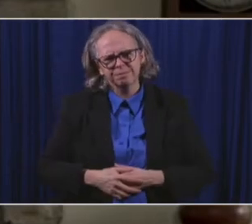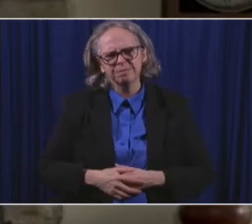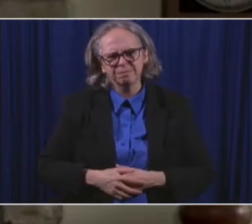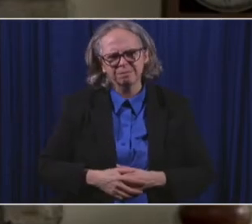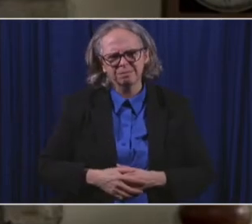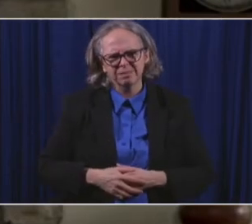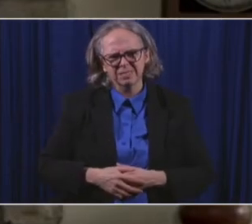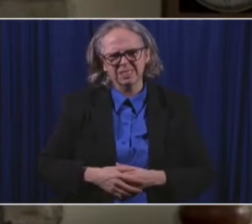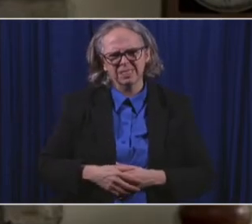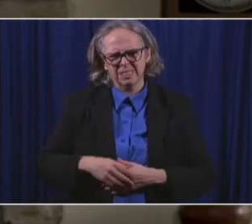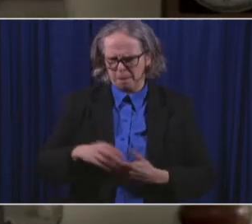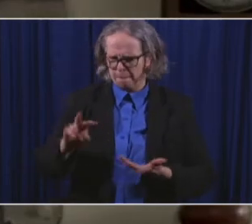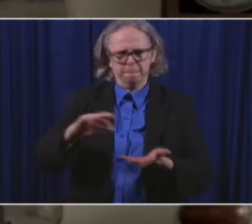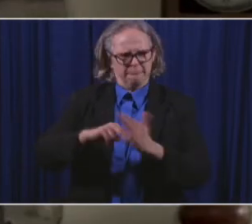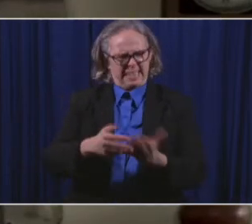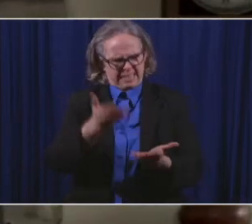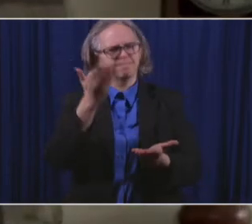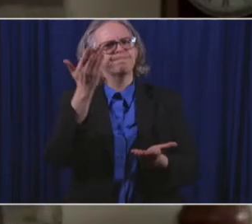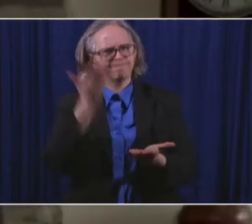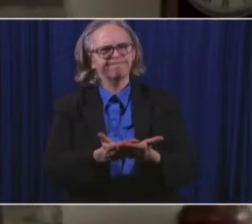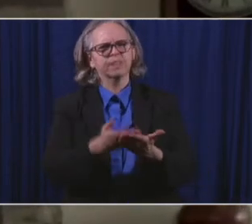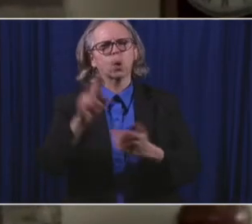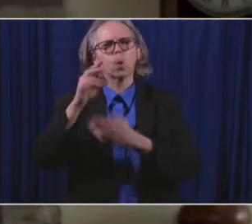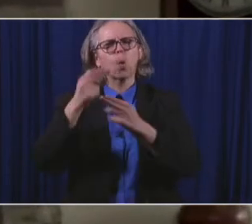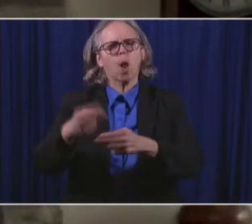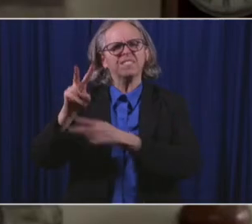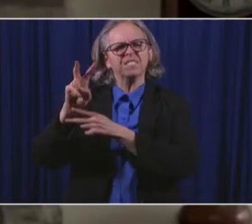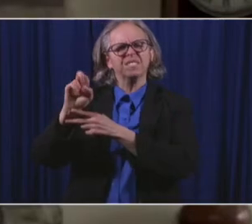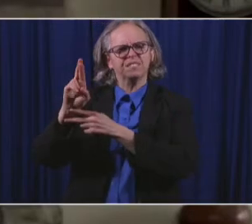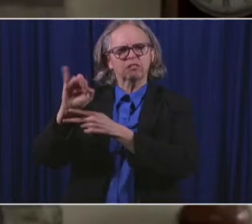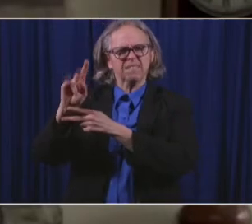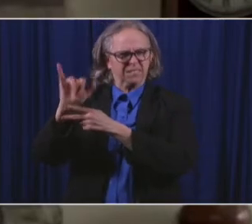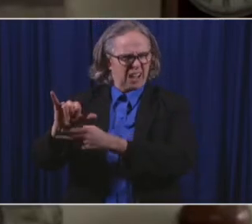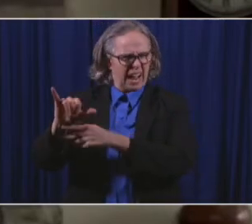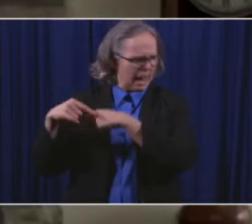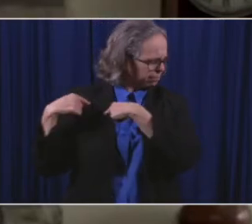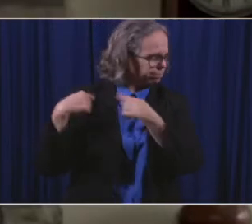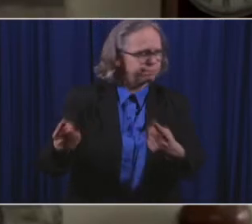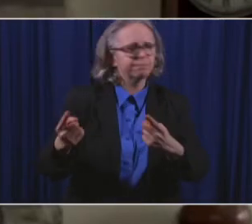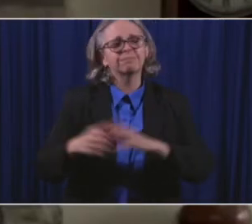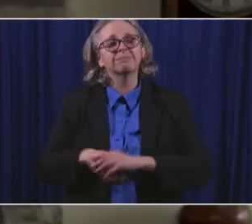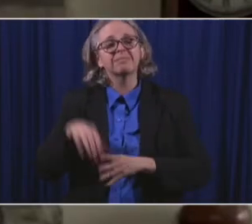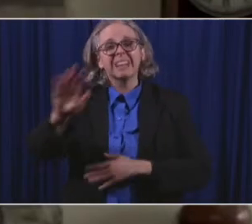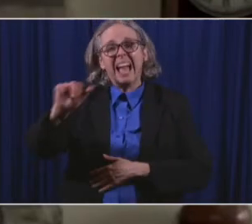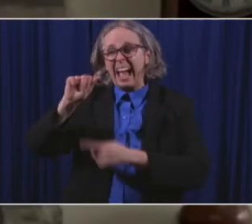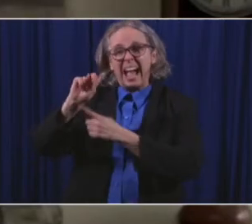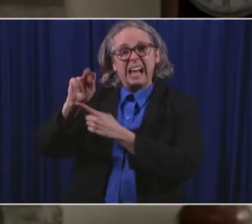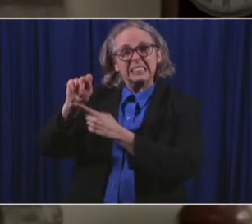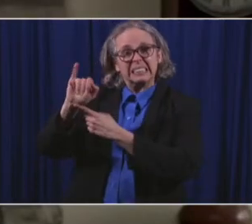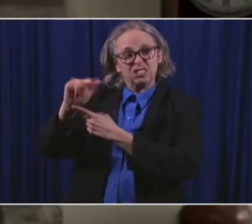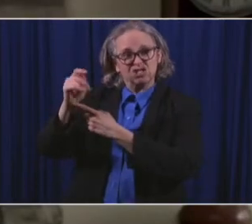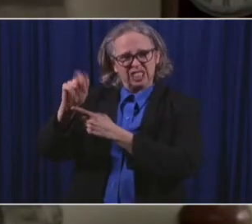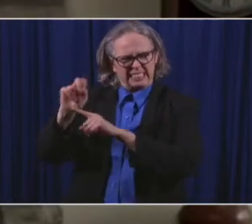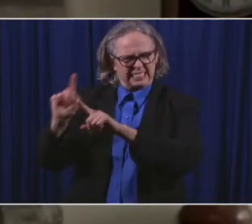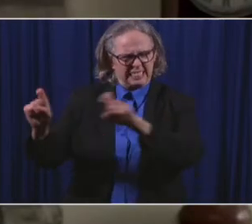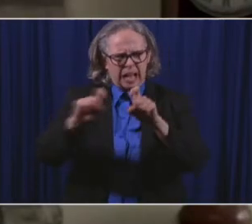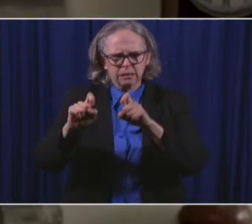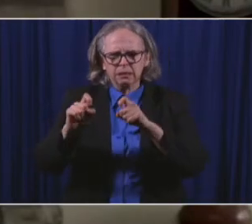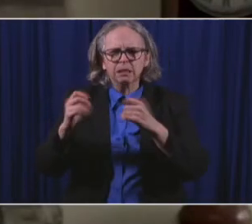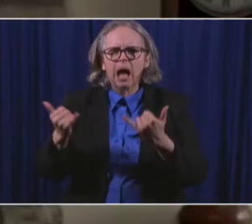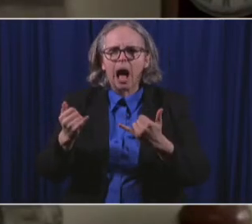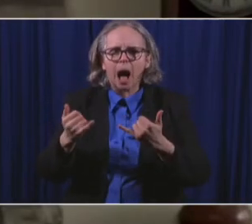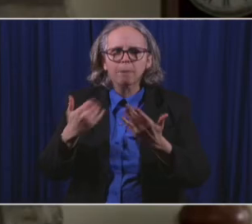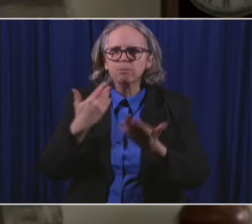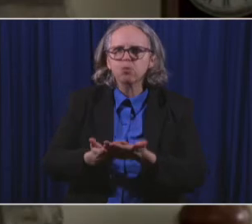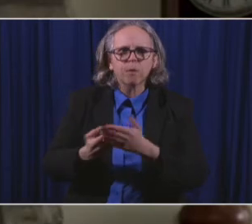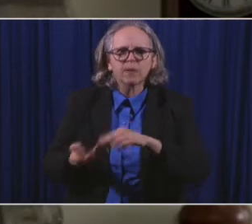verified. During the past 4 weeks, the volume of antigen tests has doubled, and the positive results, which need to be reviewed at the state and at the